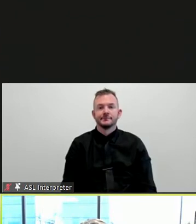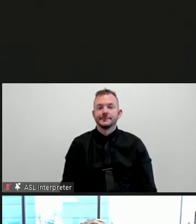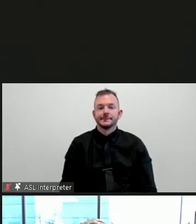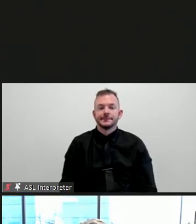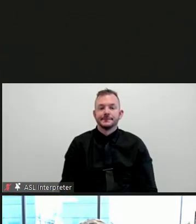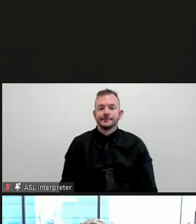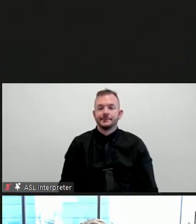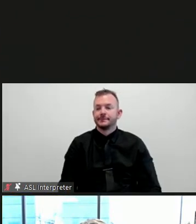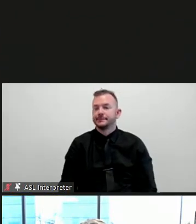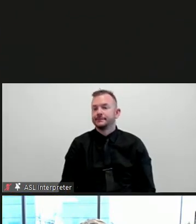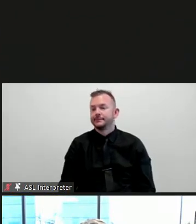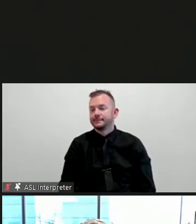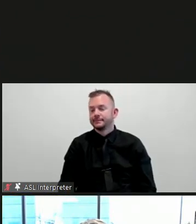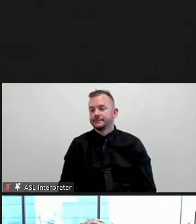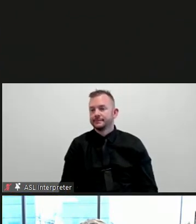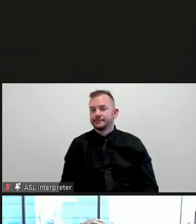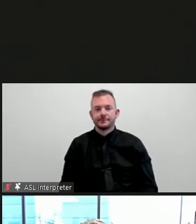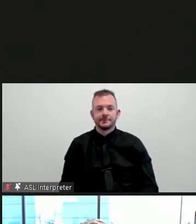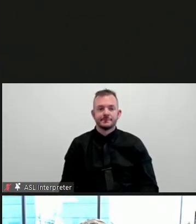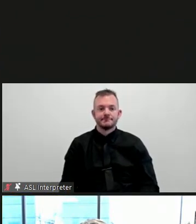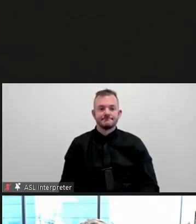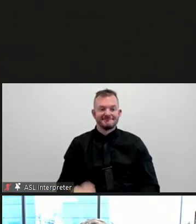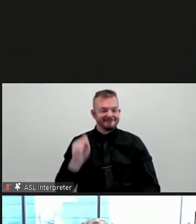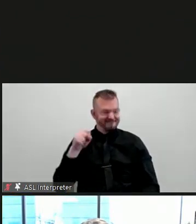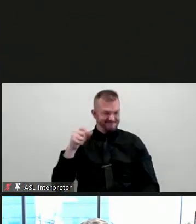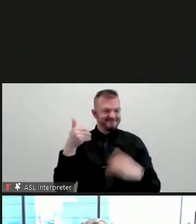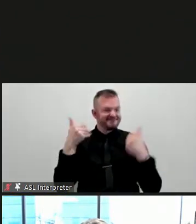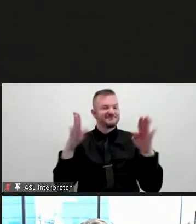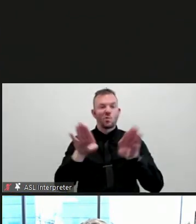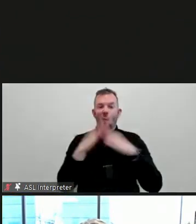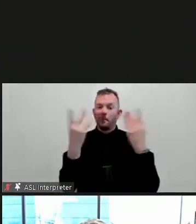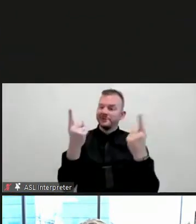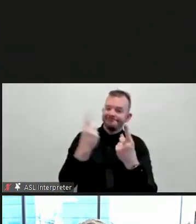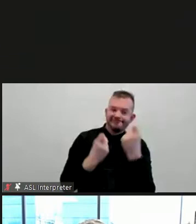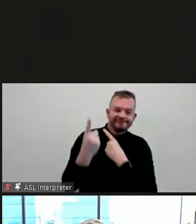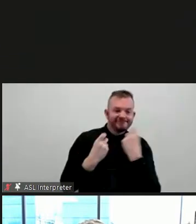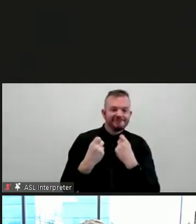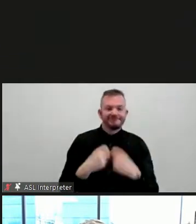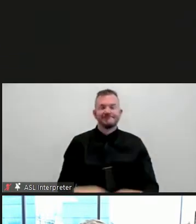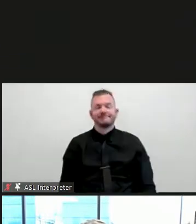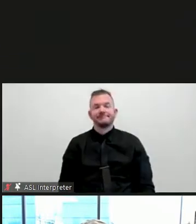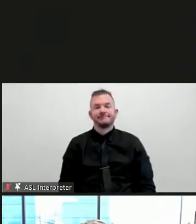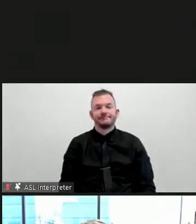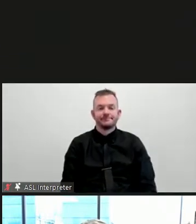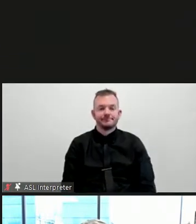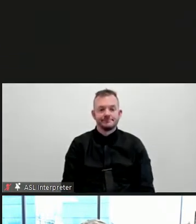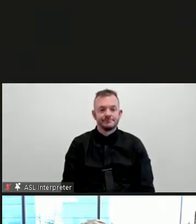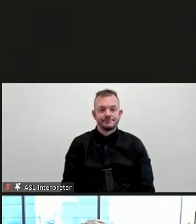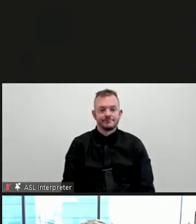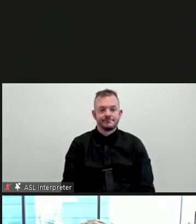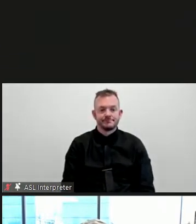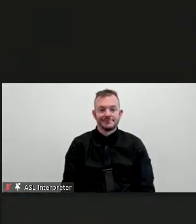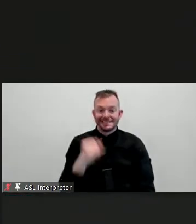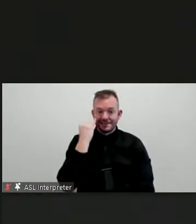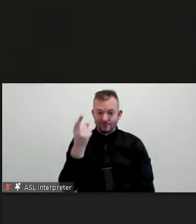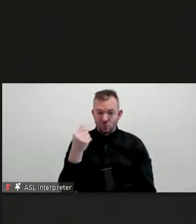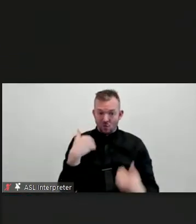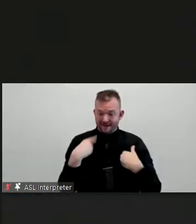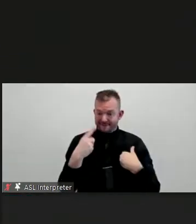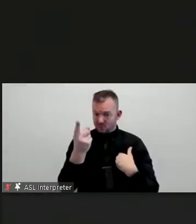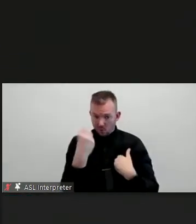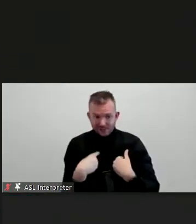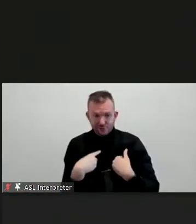Yeah, we can go right into the Q&A. So if you have a question, we'll use the raise hand function.